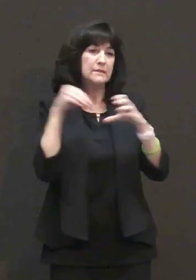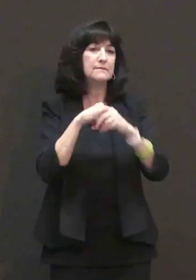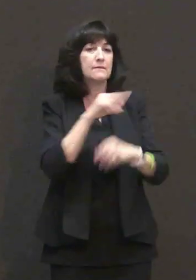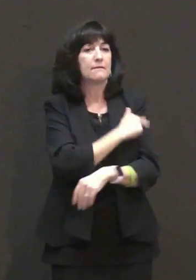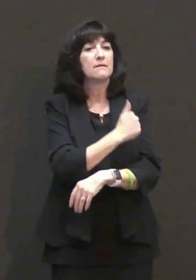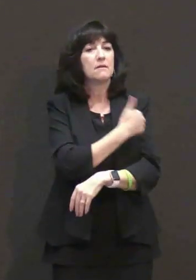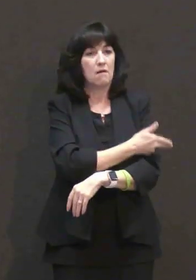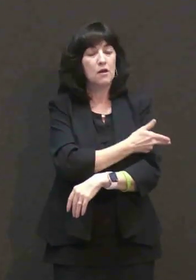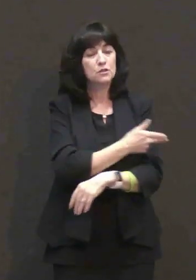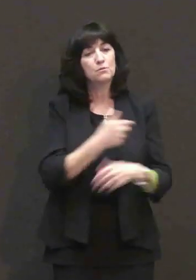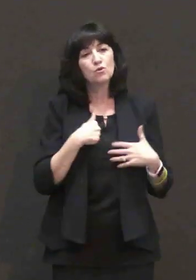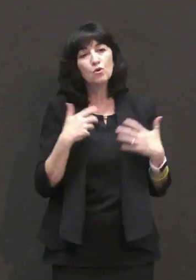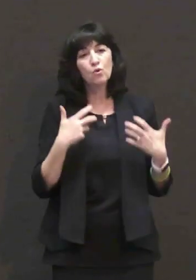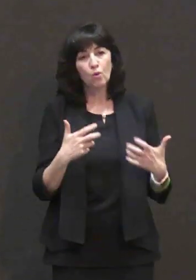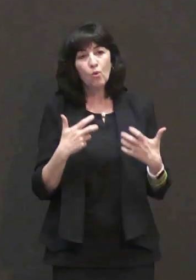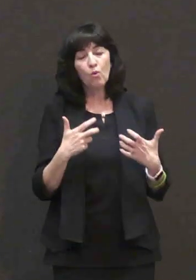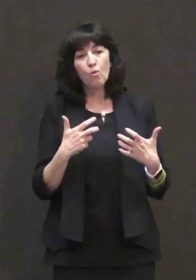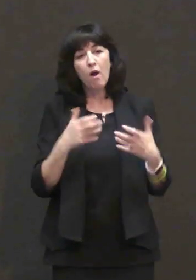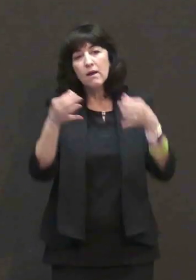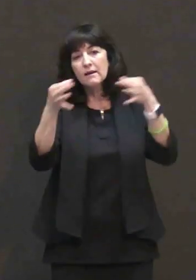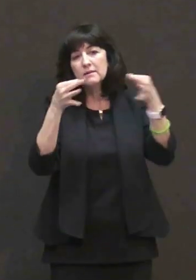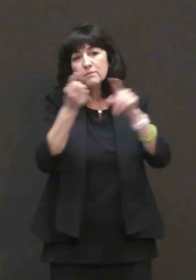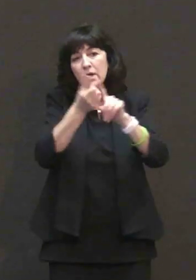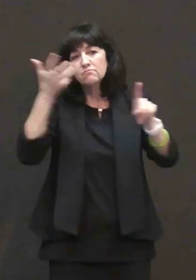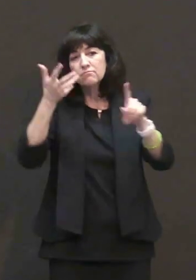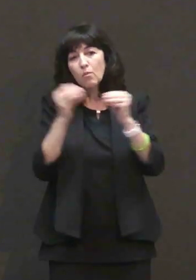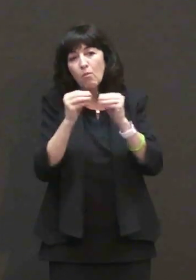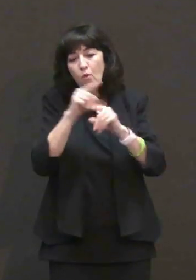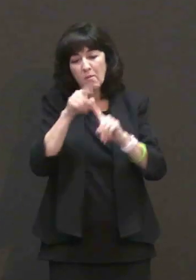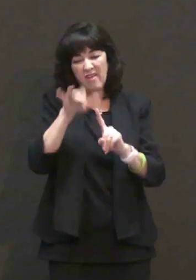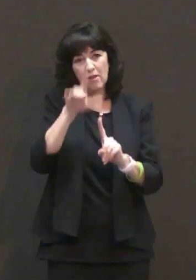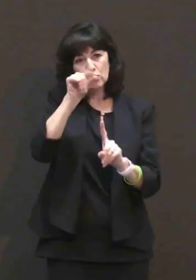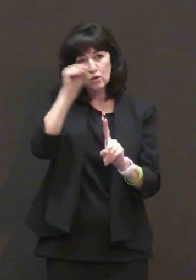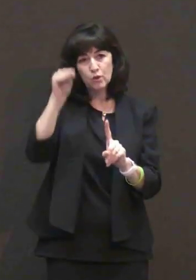point there in terms of the assumption that we're making in this predictive model.